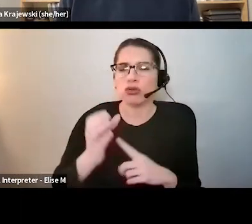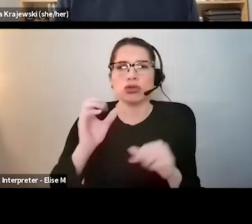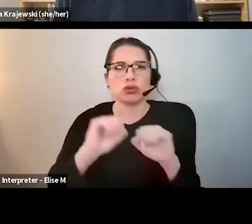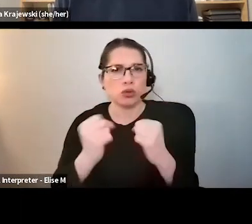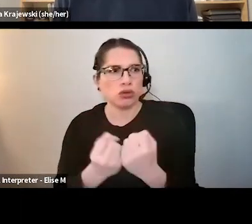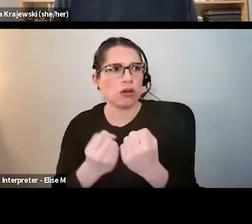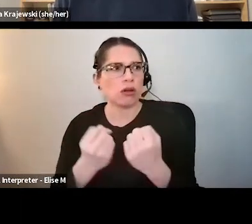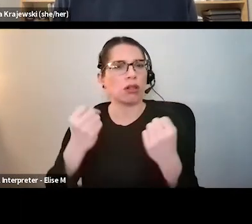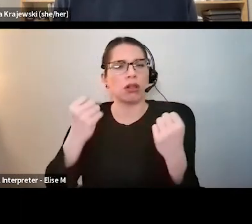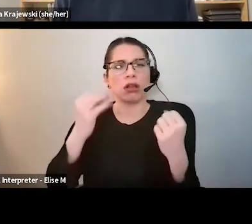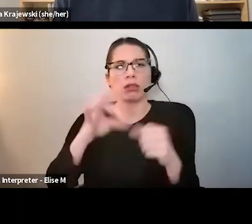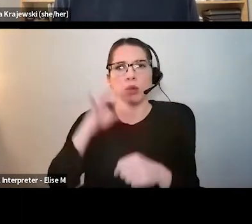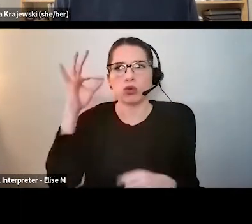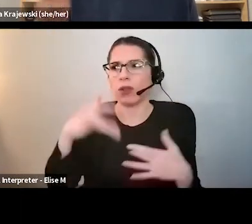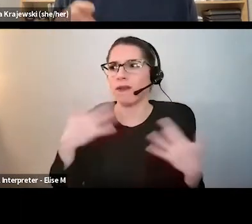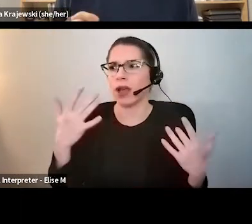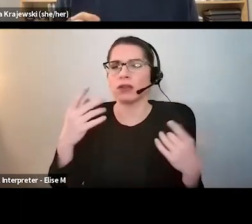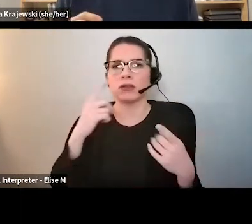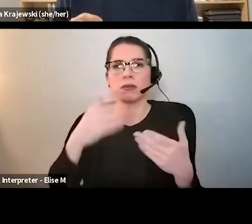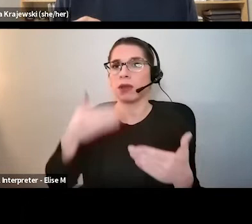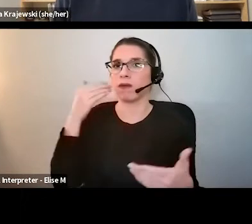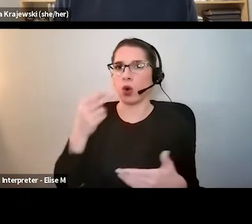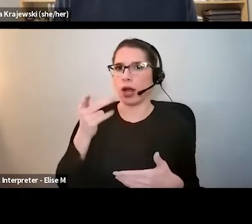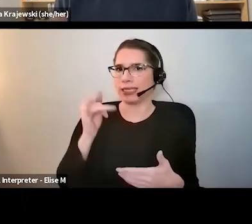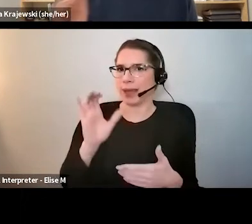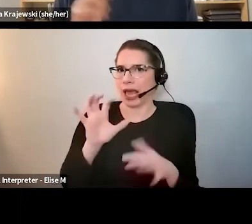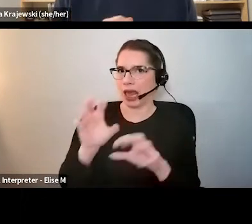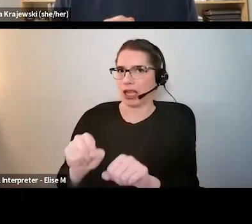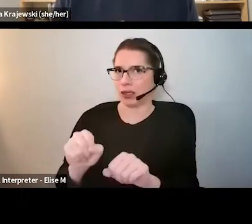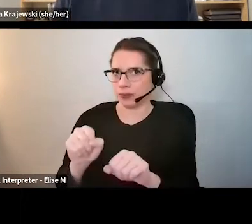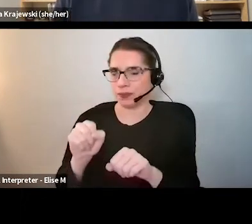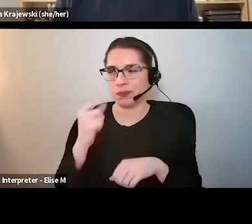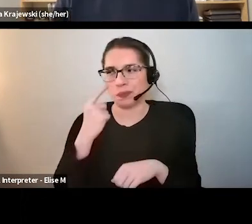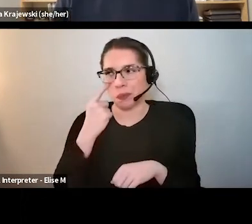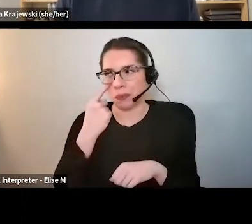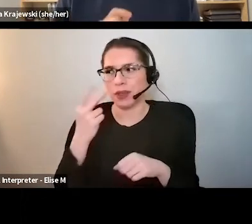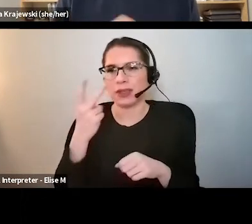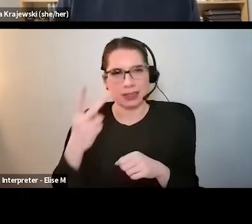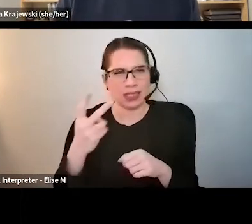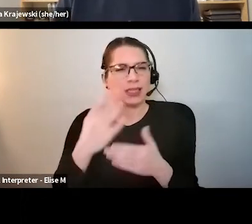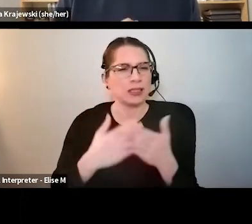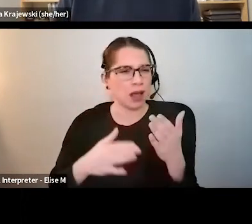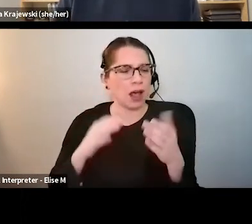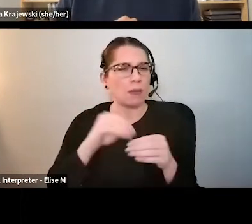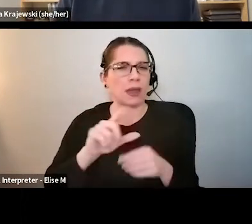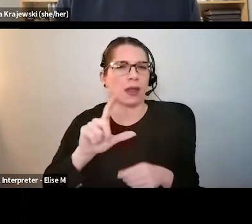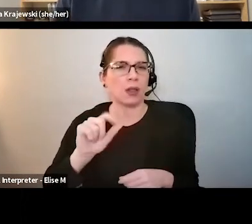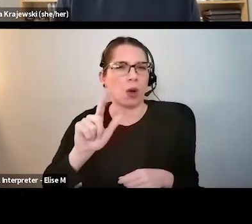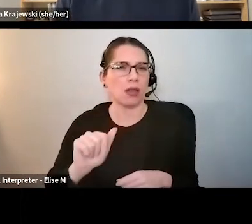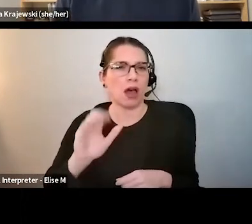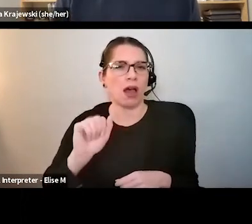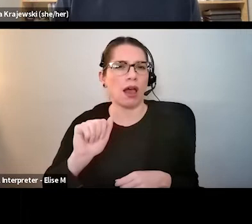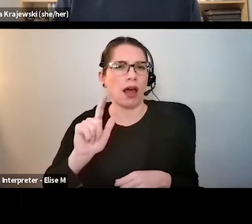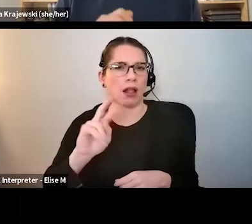to pre-Hispanic times. I think we see some of that in Lola Alvarez Bravo's wonderful photographs that we just